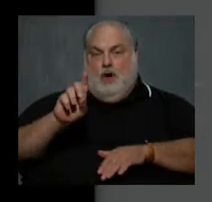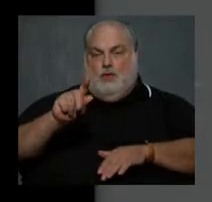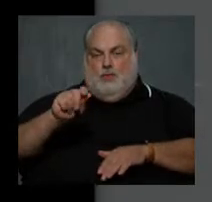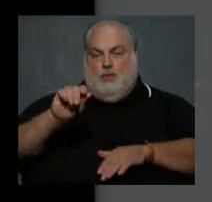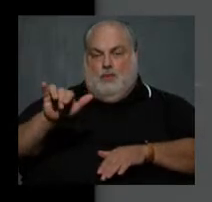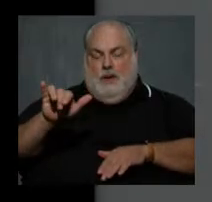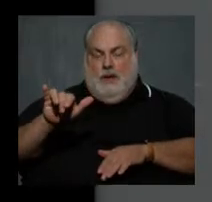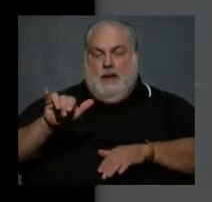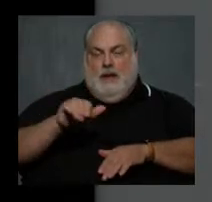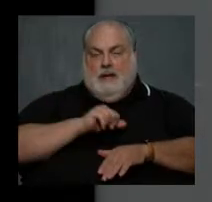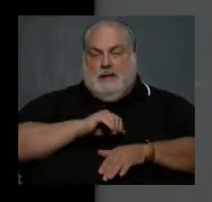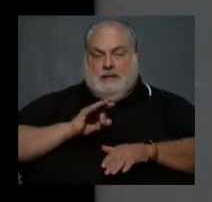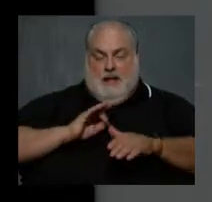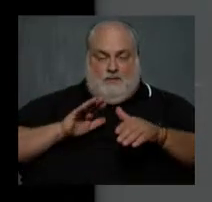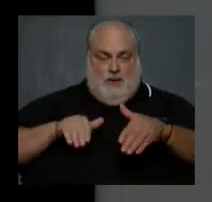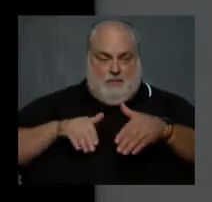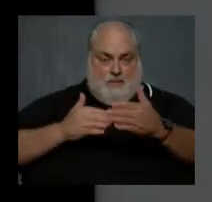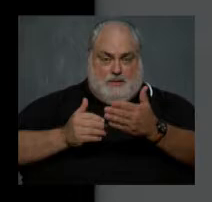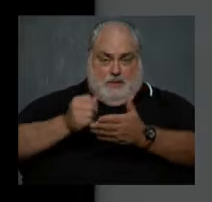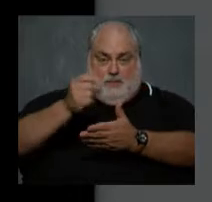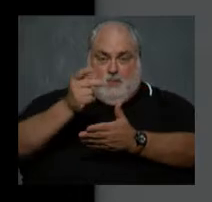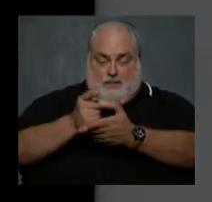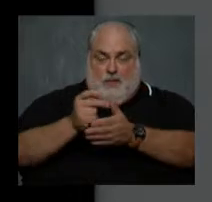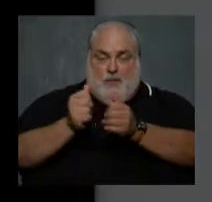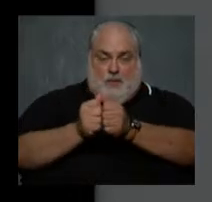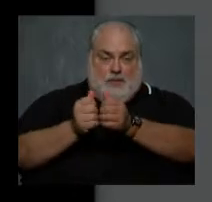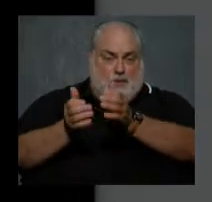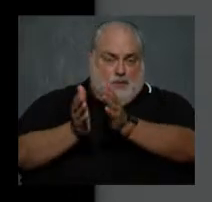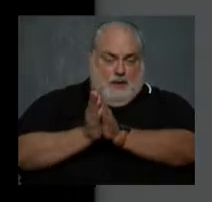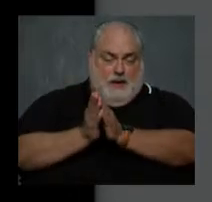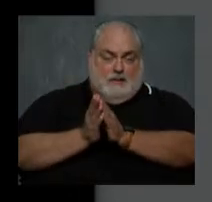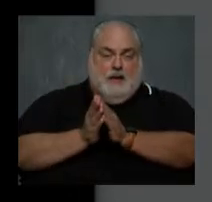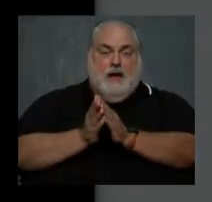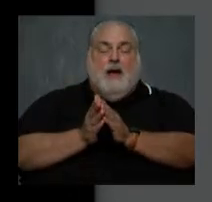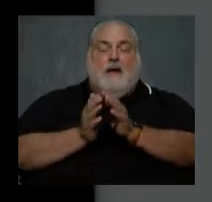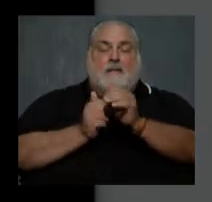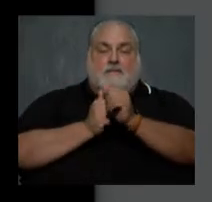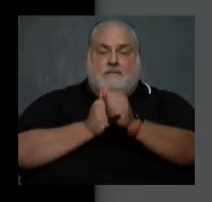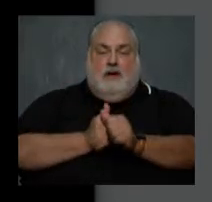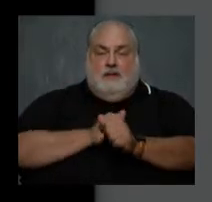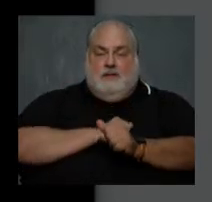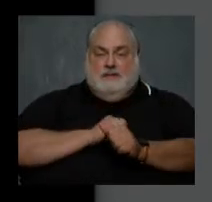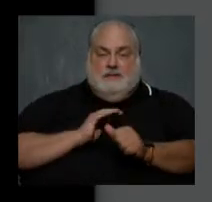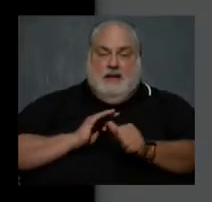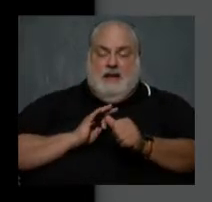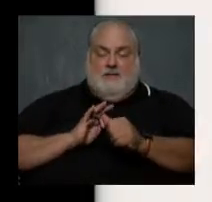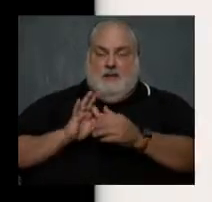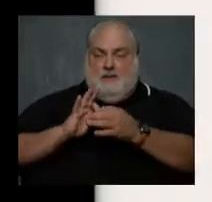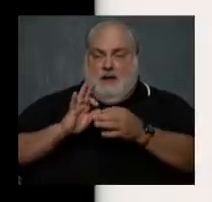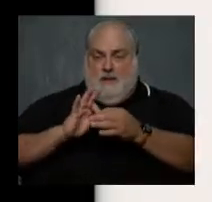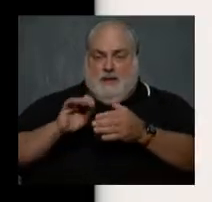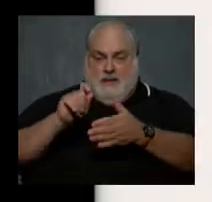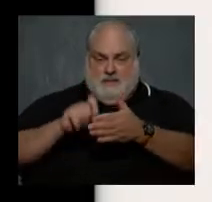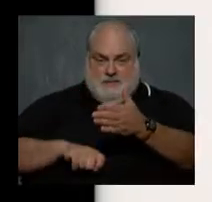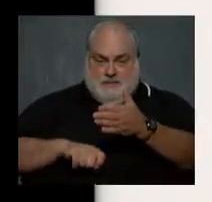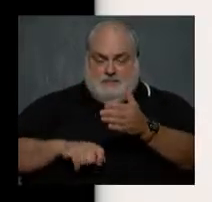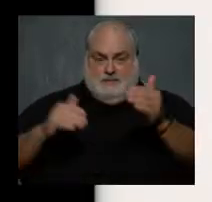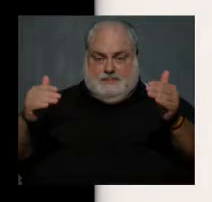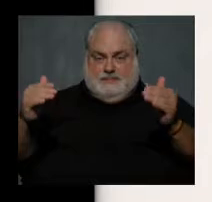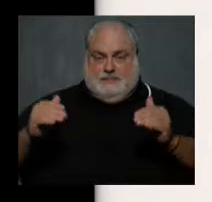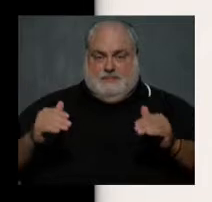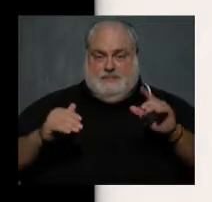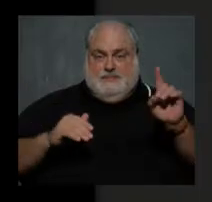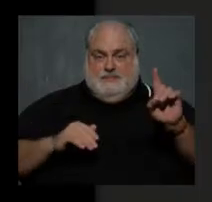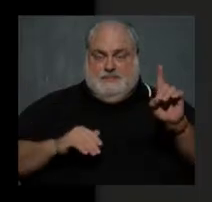of the request, subject to compliance with the comments and conditions as outlined in paragraphs D, E, and F of the agenda staff report. Item number